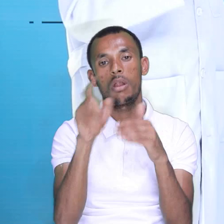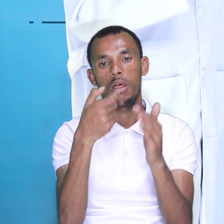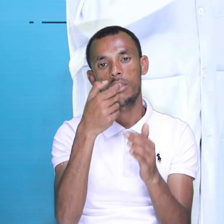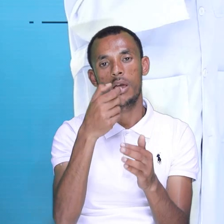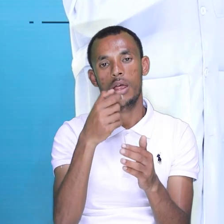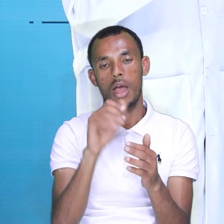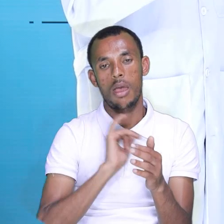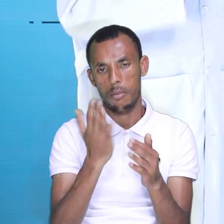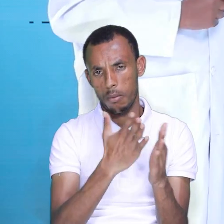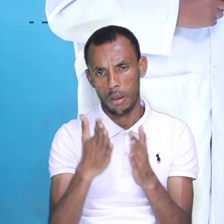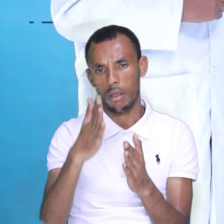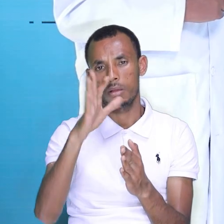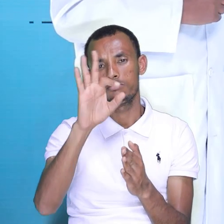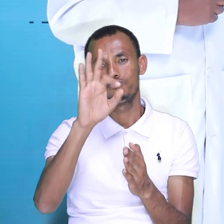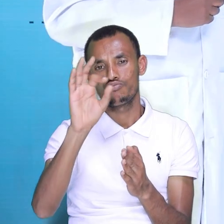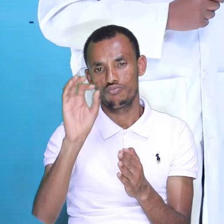I can prepare only